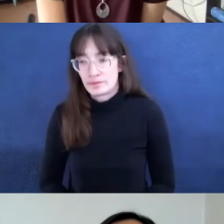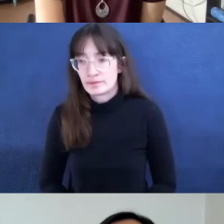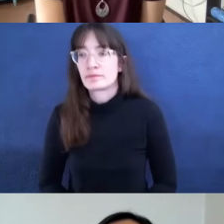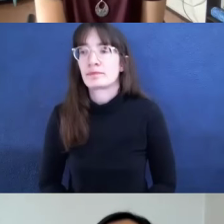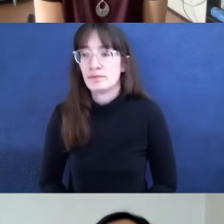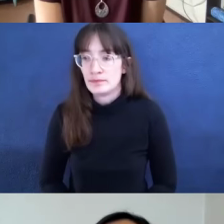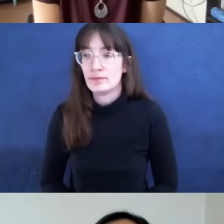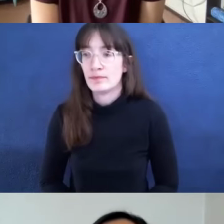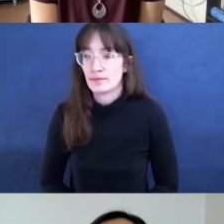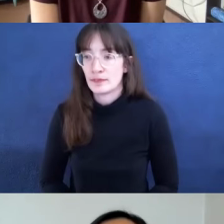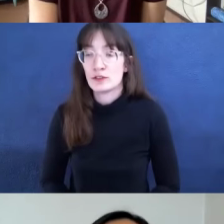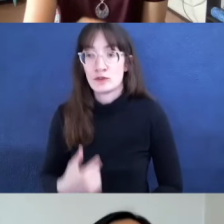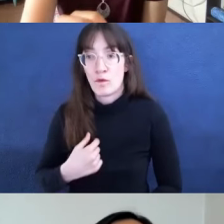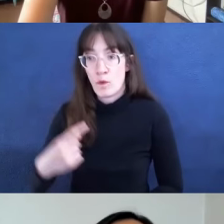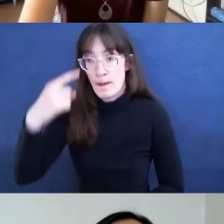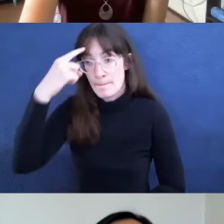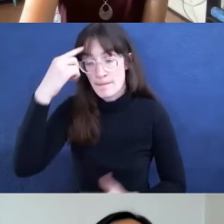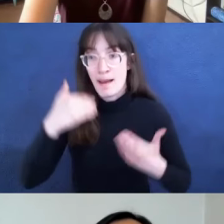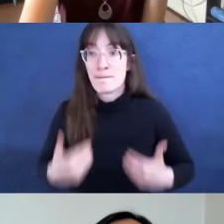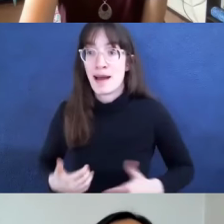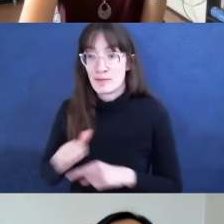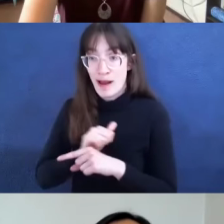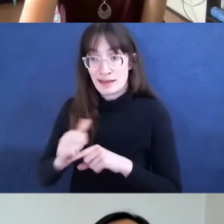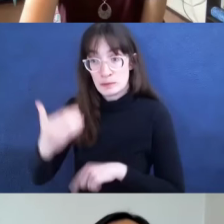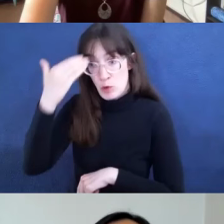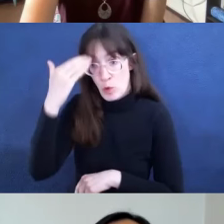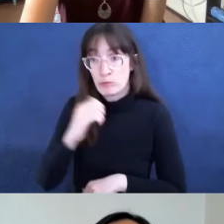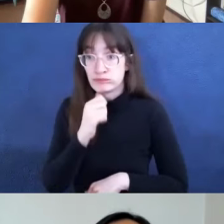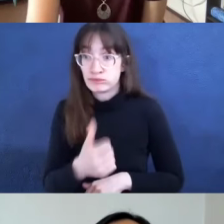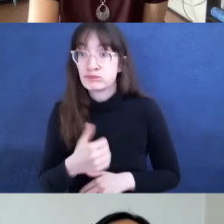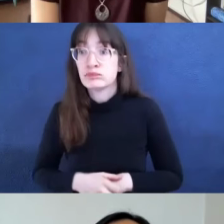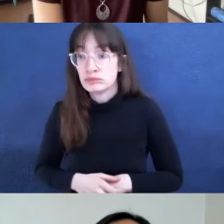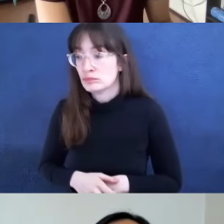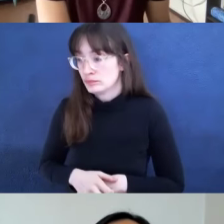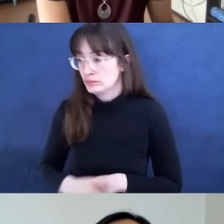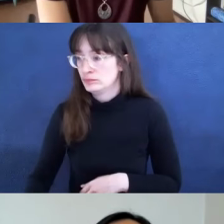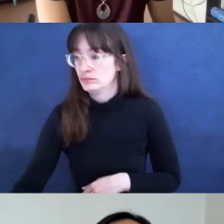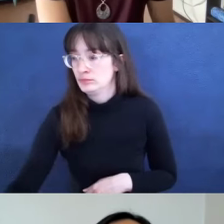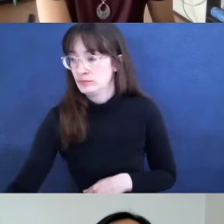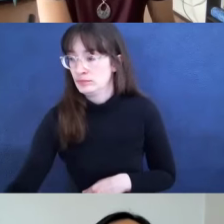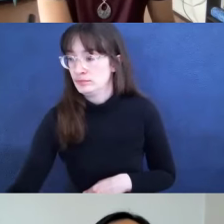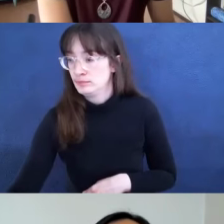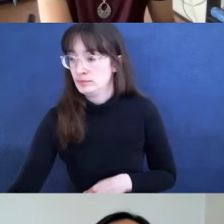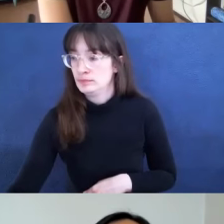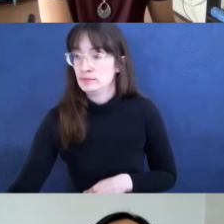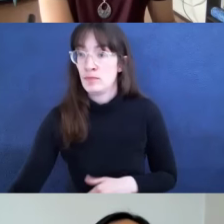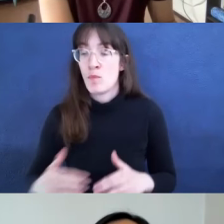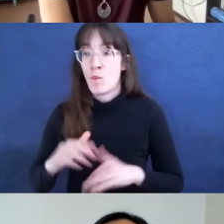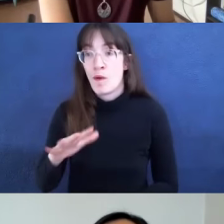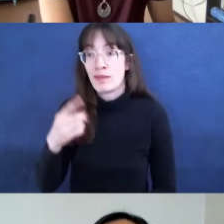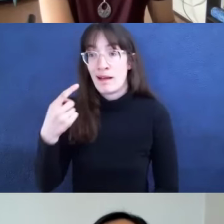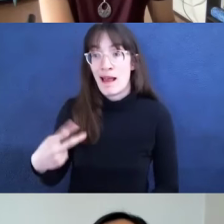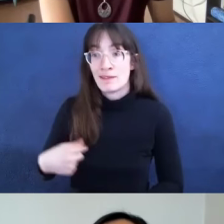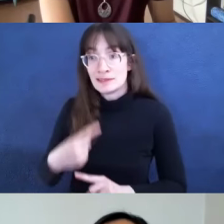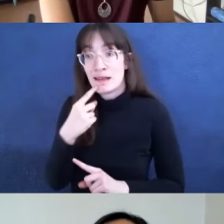familiarity with mind-body practices, 57% reported that they are familiar and have tried